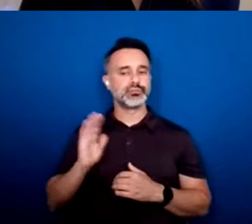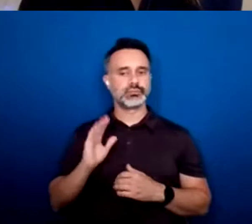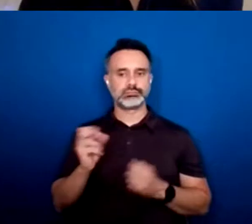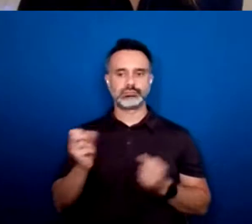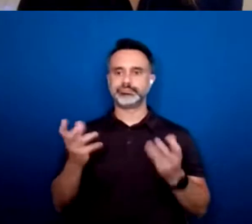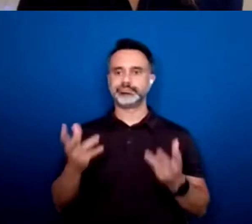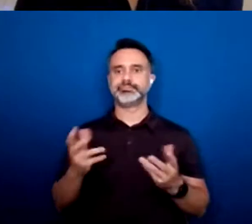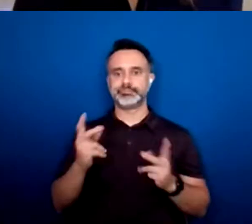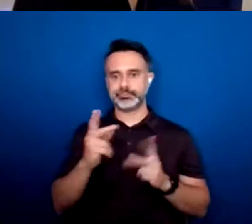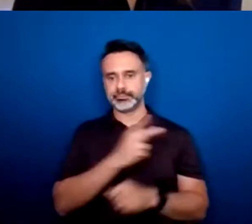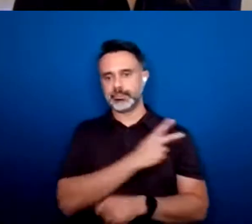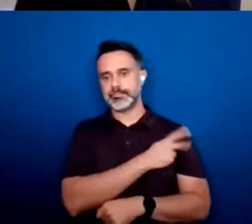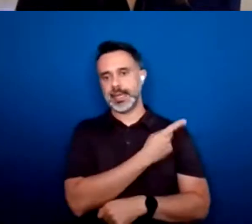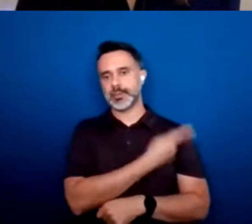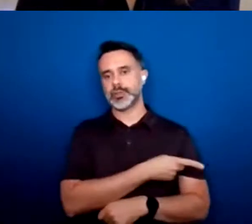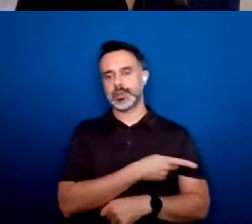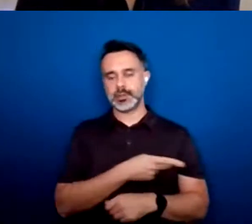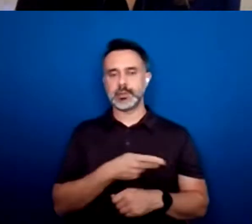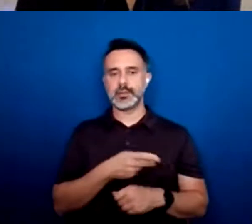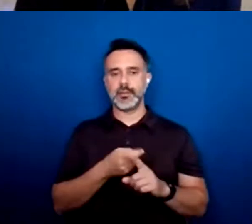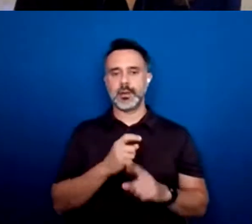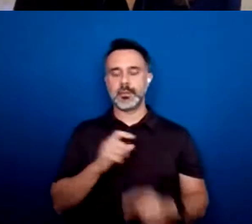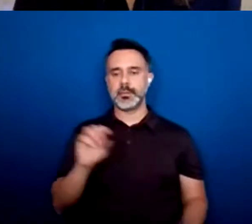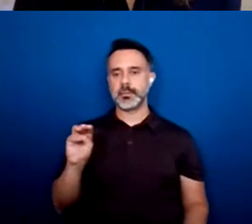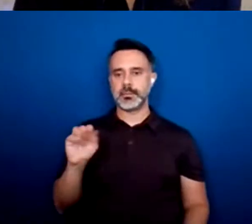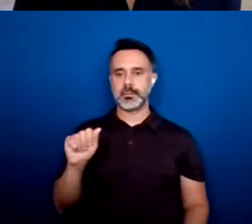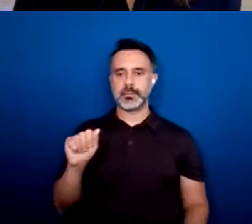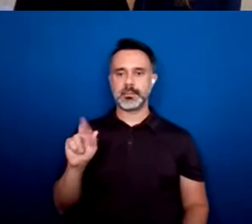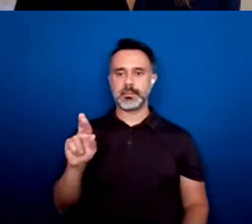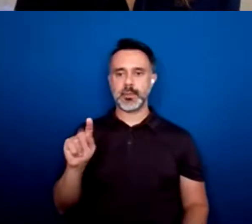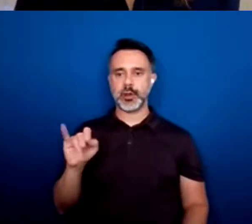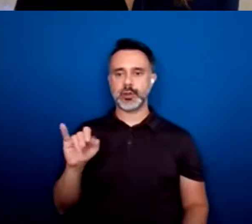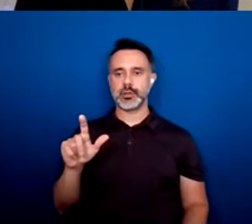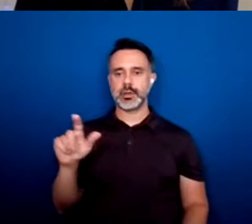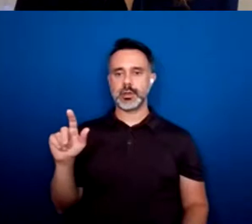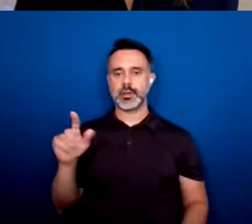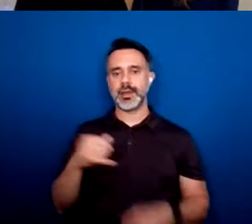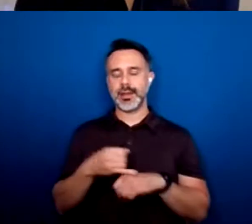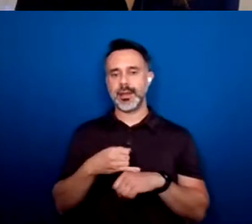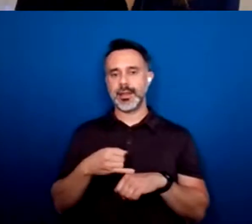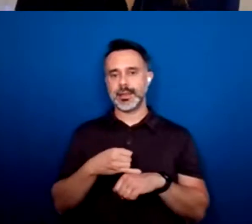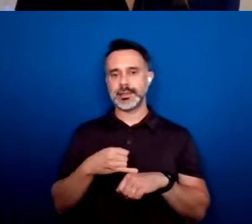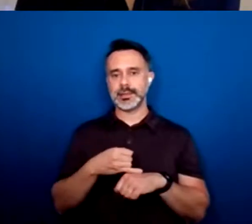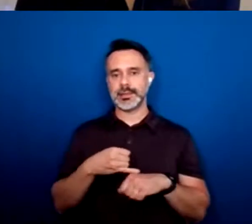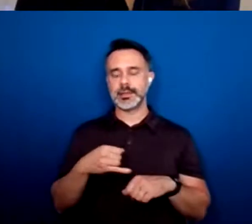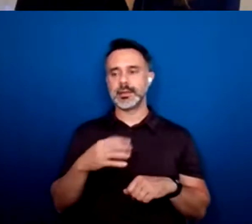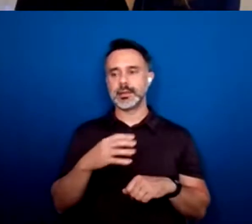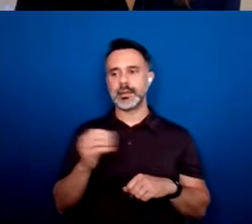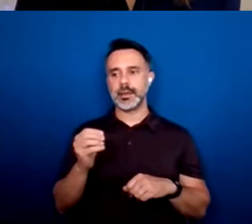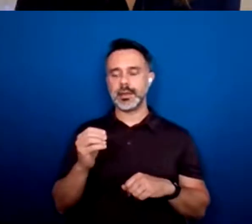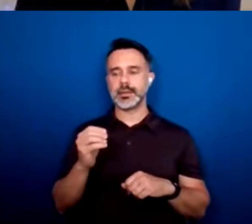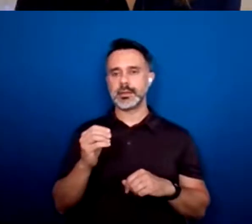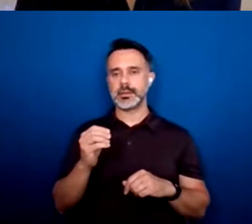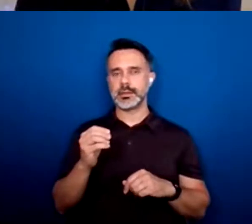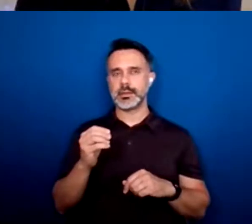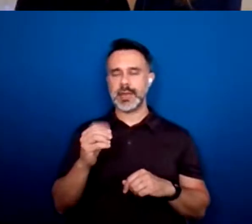patients from the Marshall Islands. And I think that's the one thread